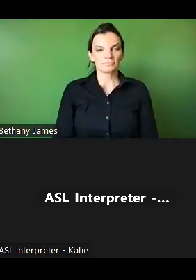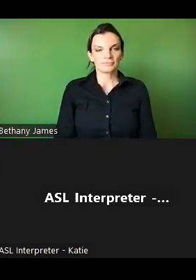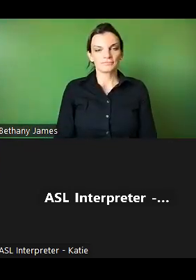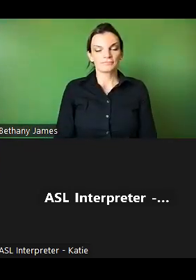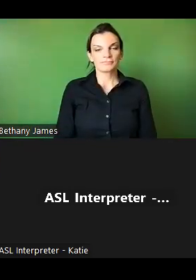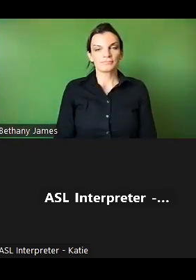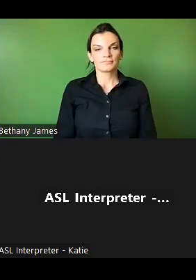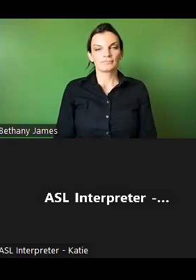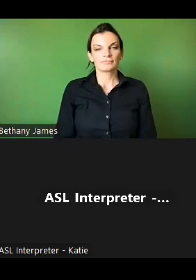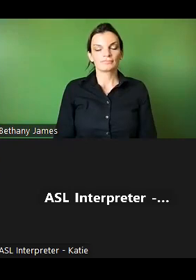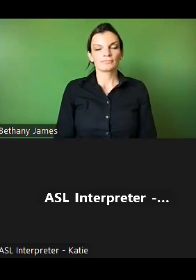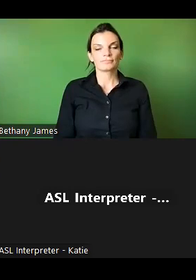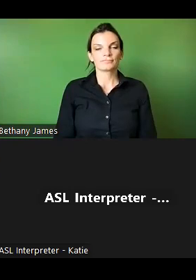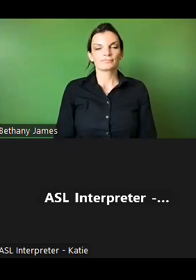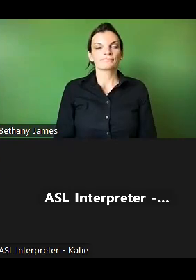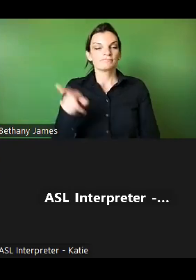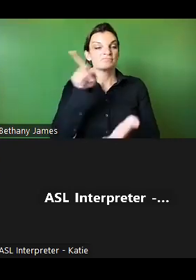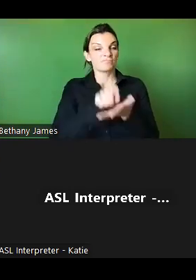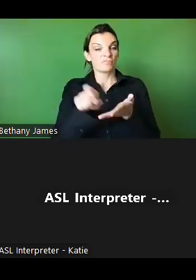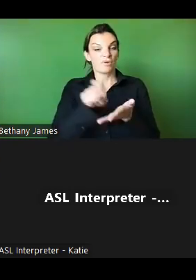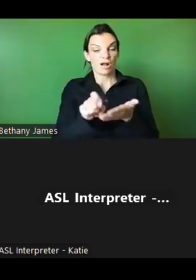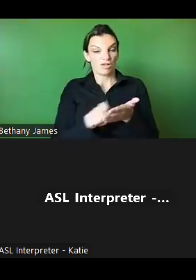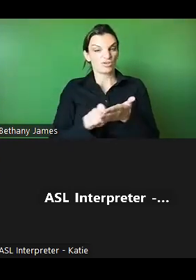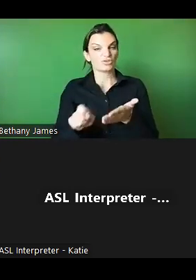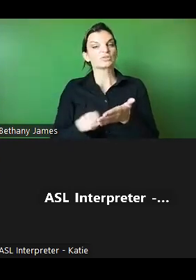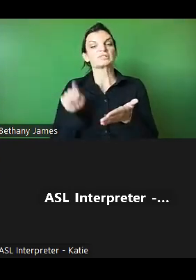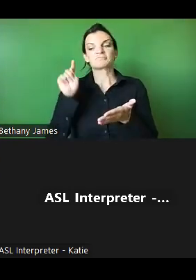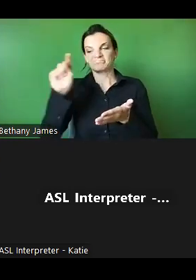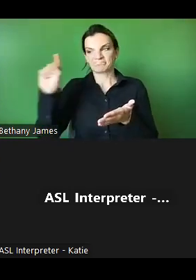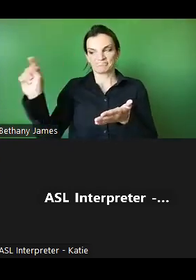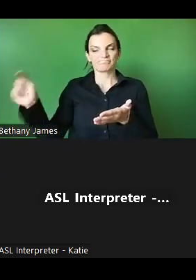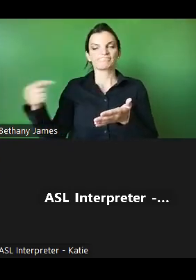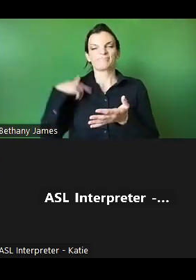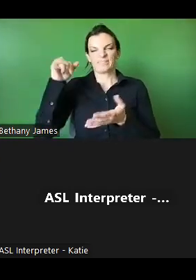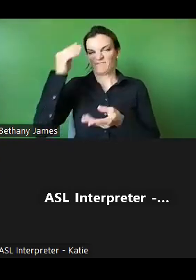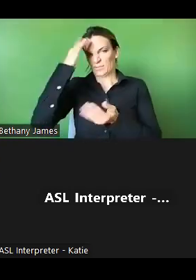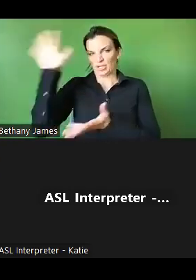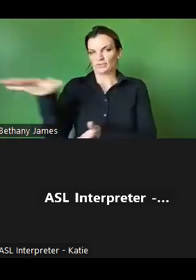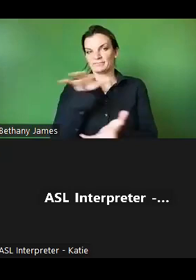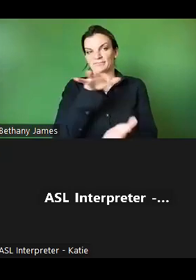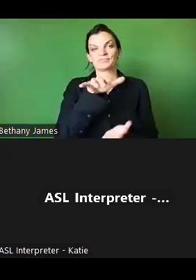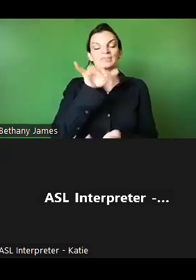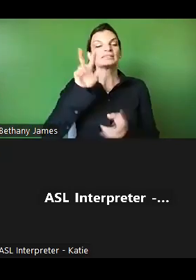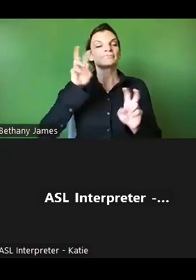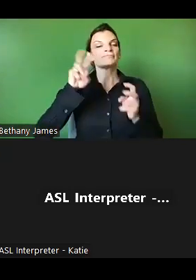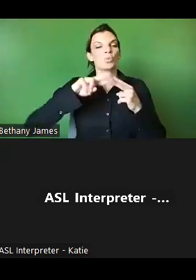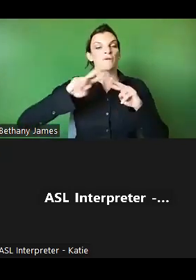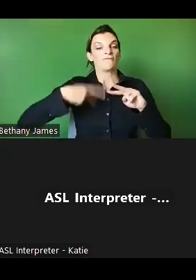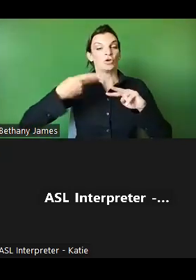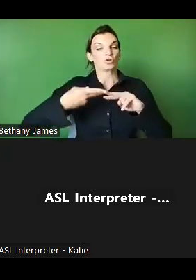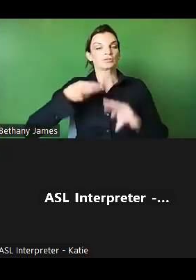this presentation are of the opinion that this reverse CBT is in fact